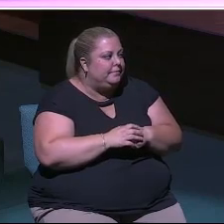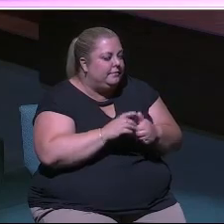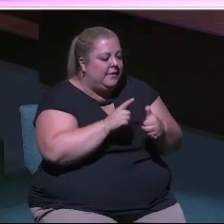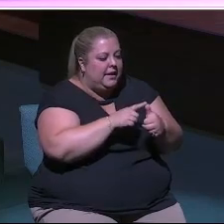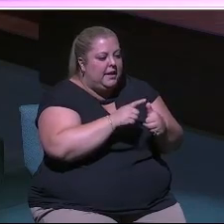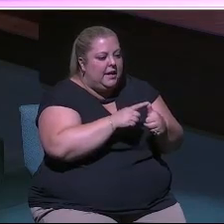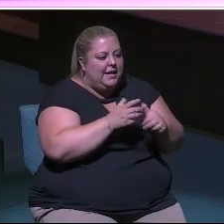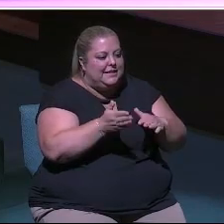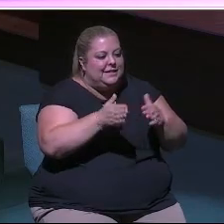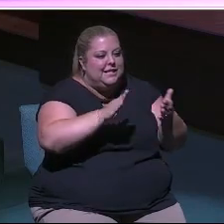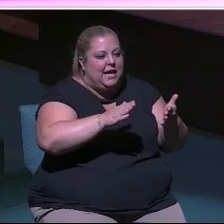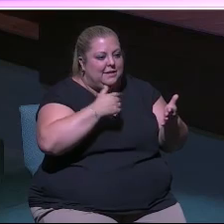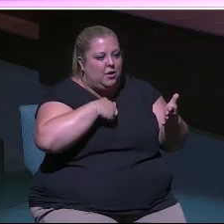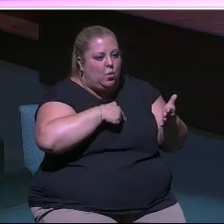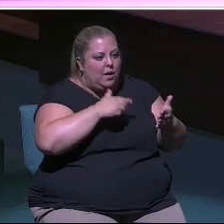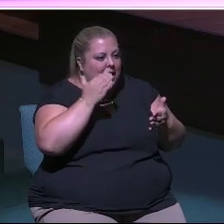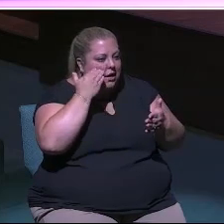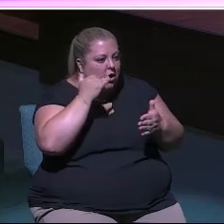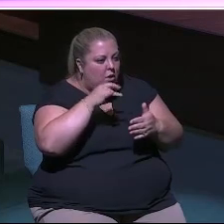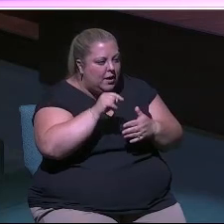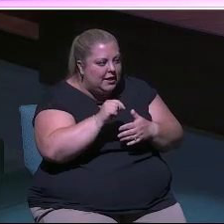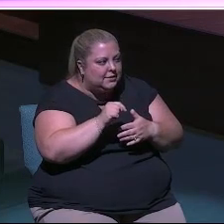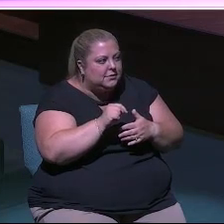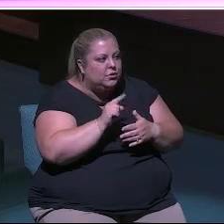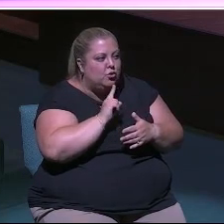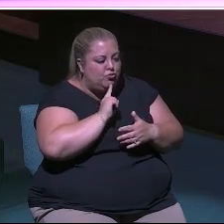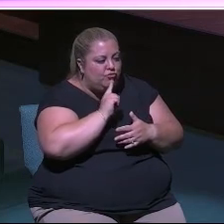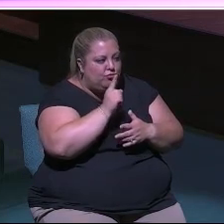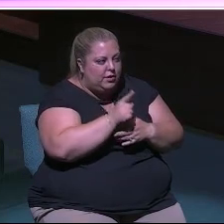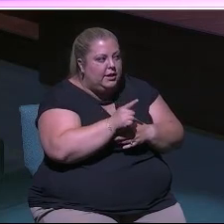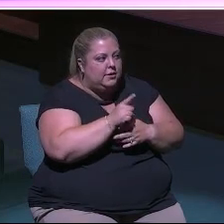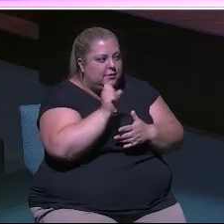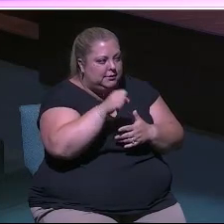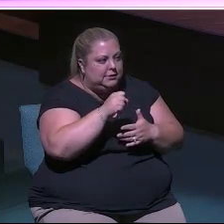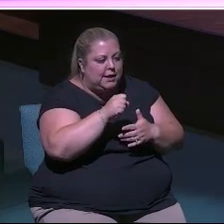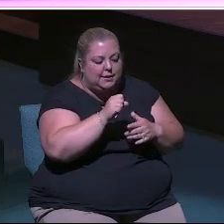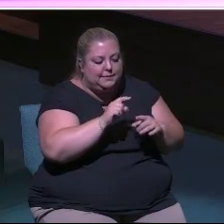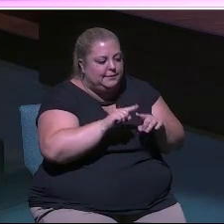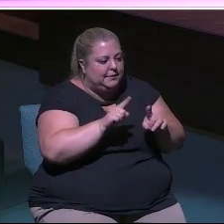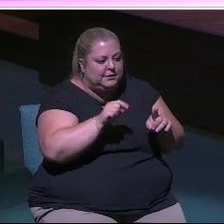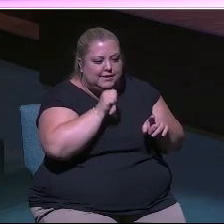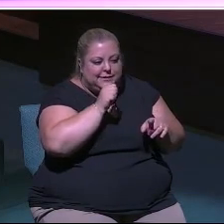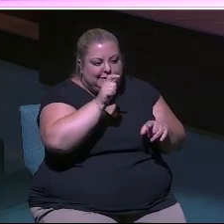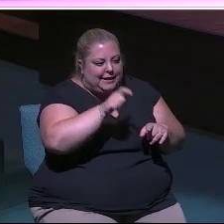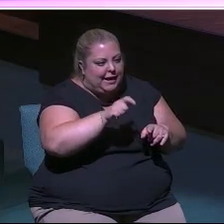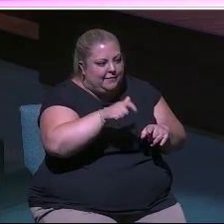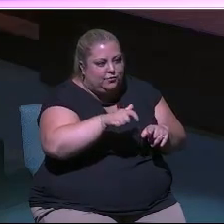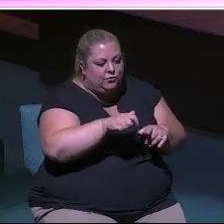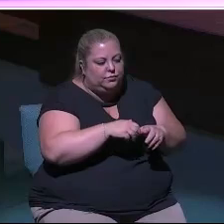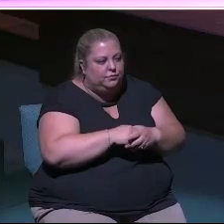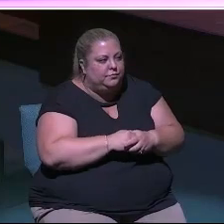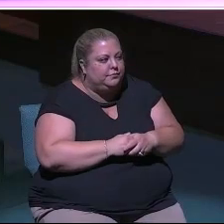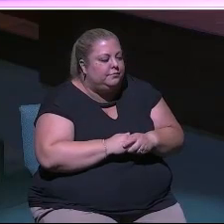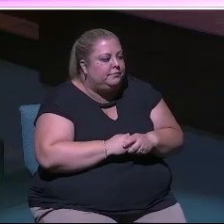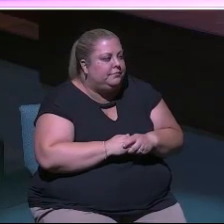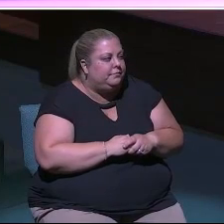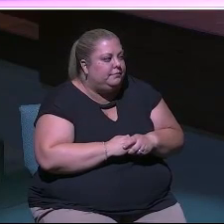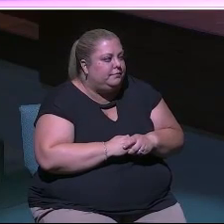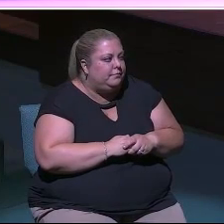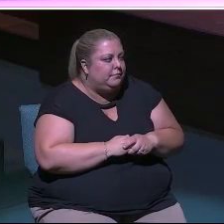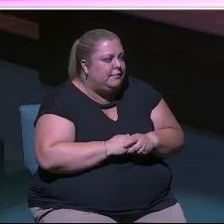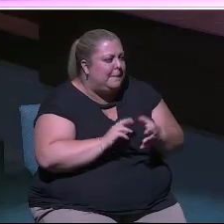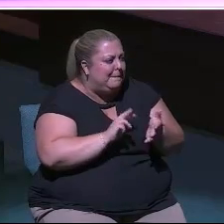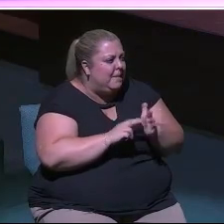Death as we know it is real, but it doesn't have to be. And by that, we simply